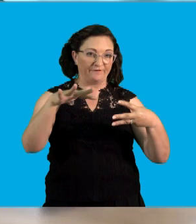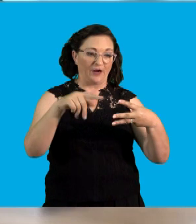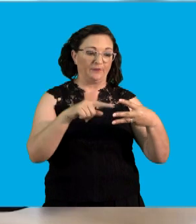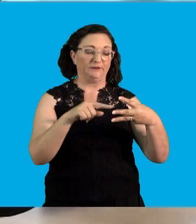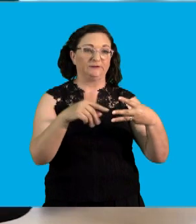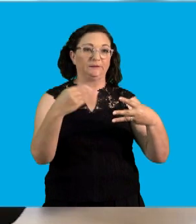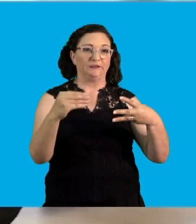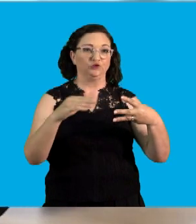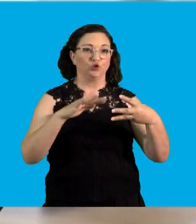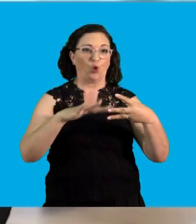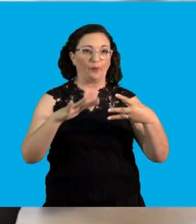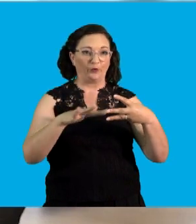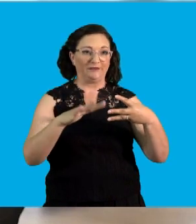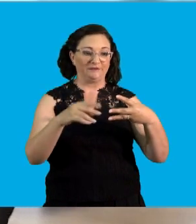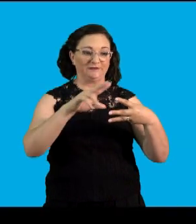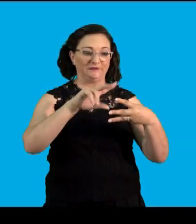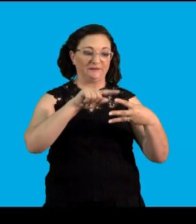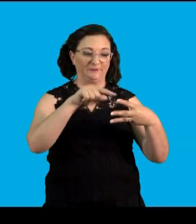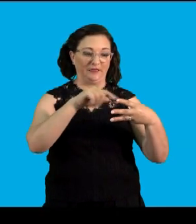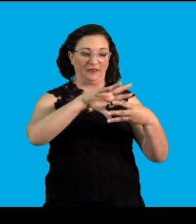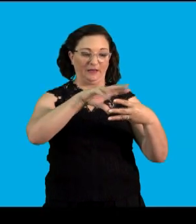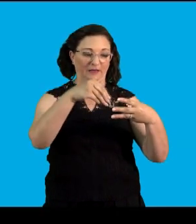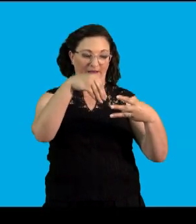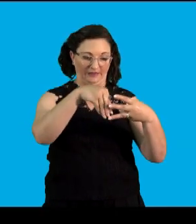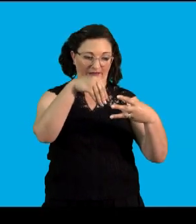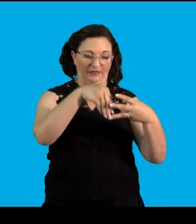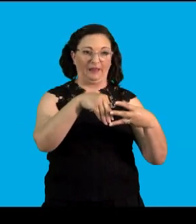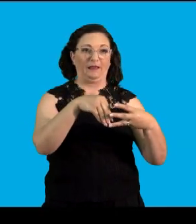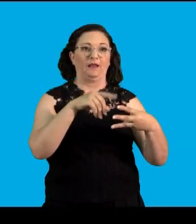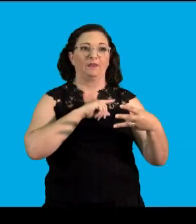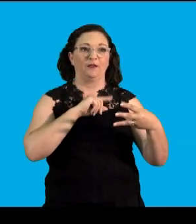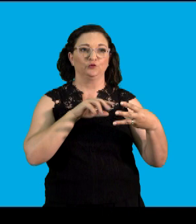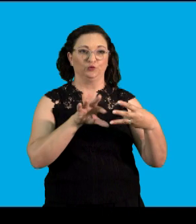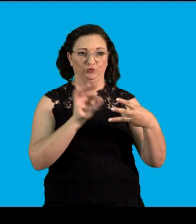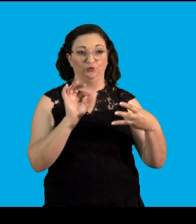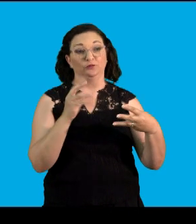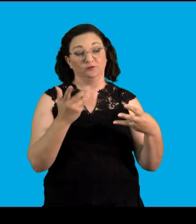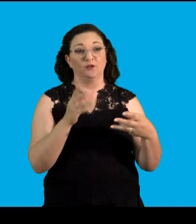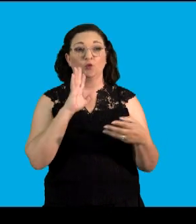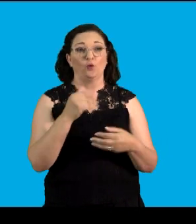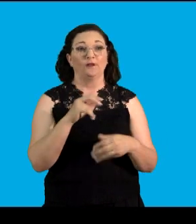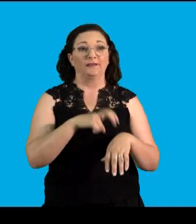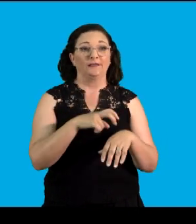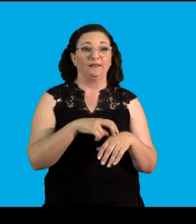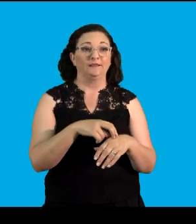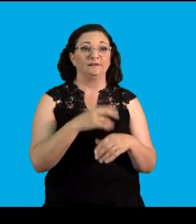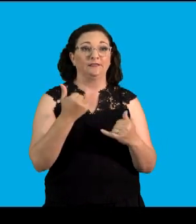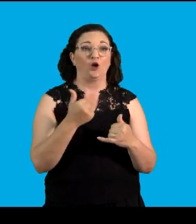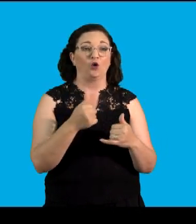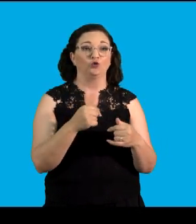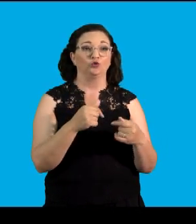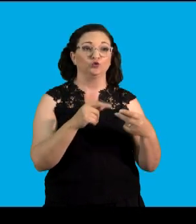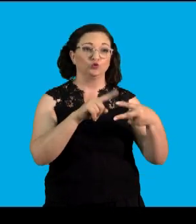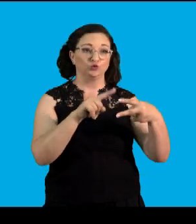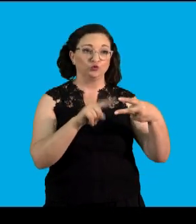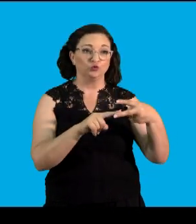environments and 20 marks for operations. So this question says, list 2 remedies of the National Credit